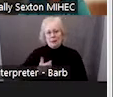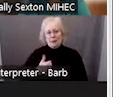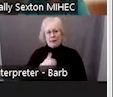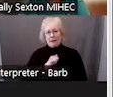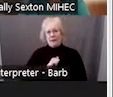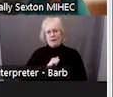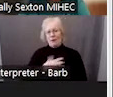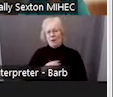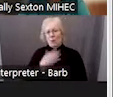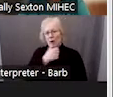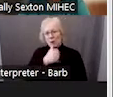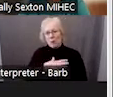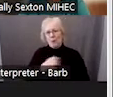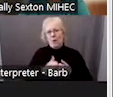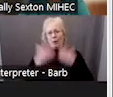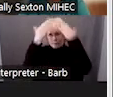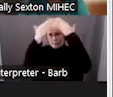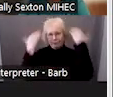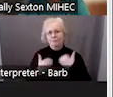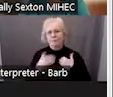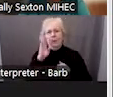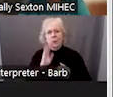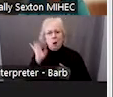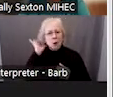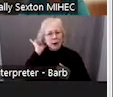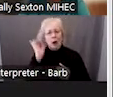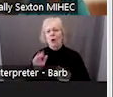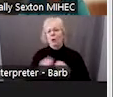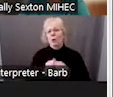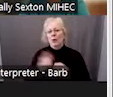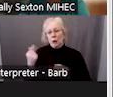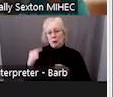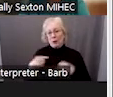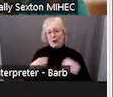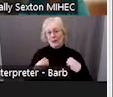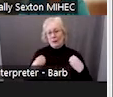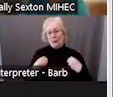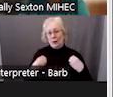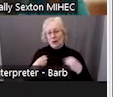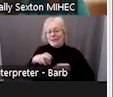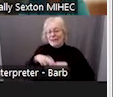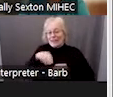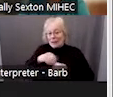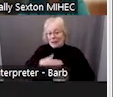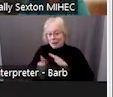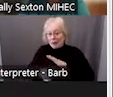long brown hair wearing a teal green sweater sitting in my basement. Our learning